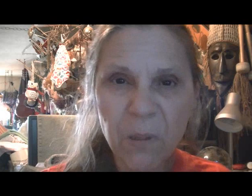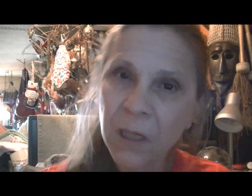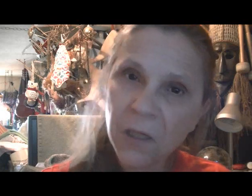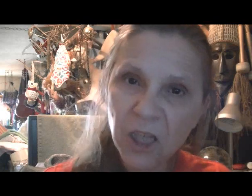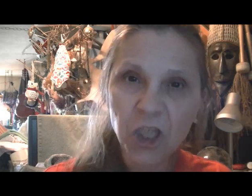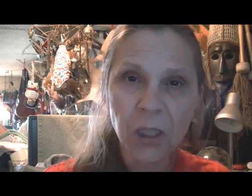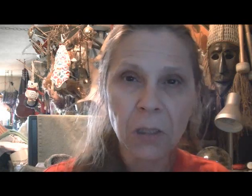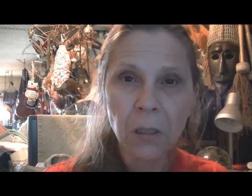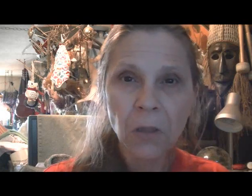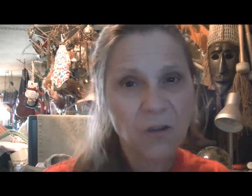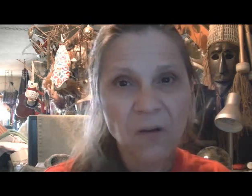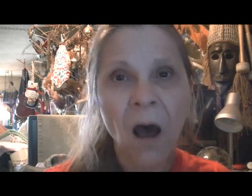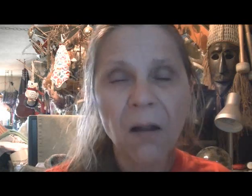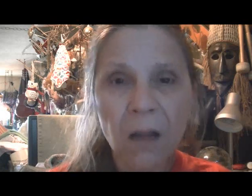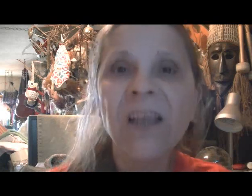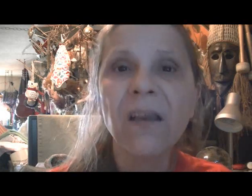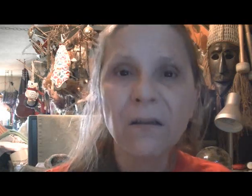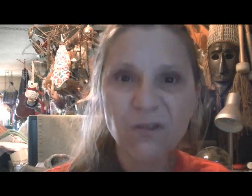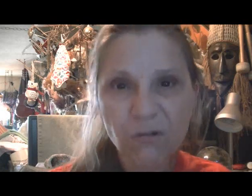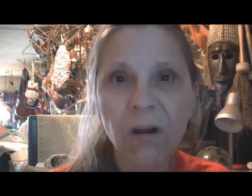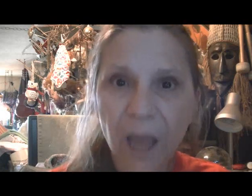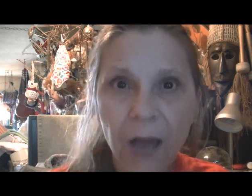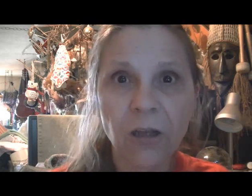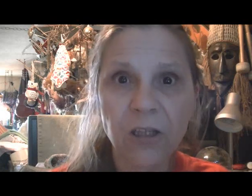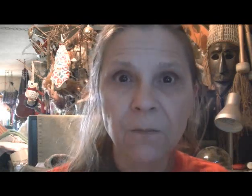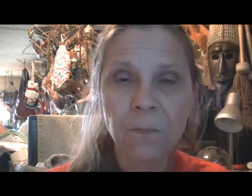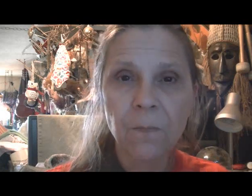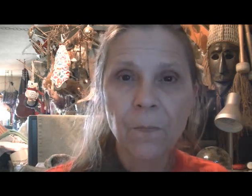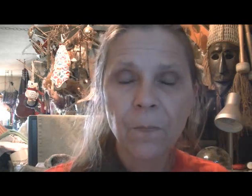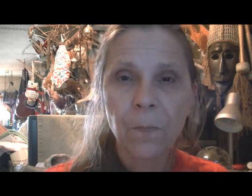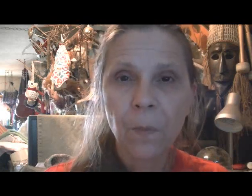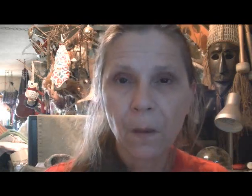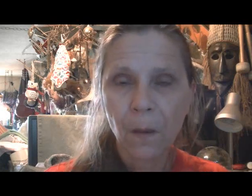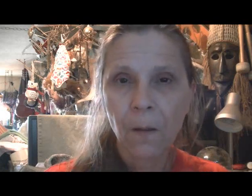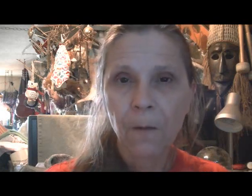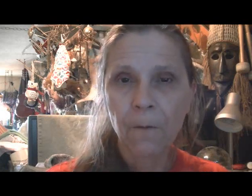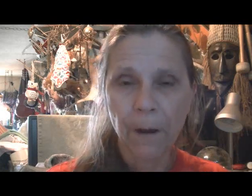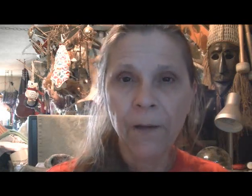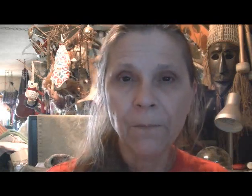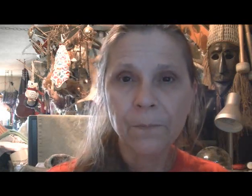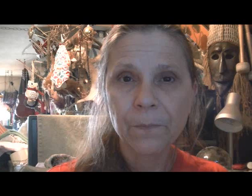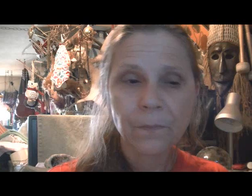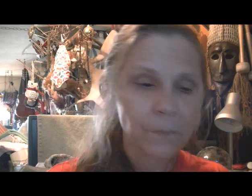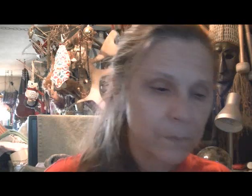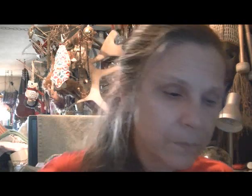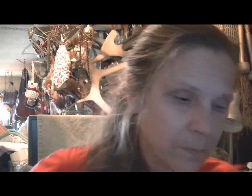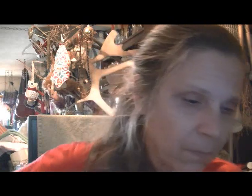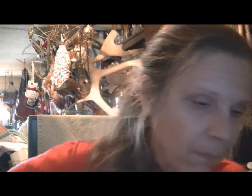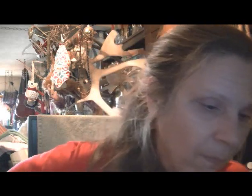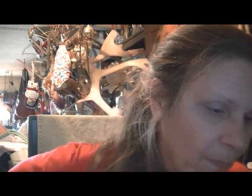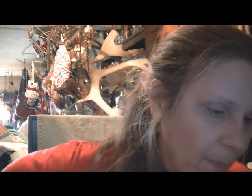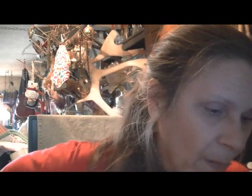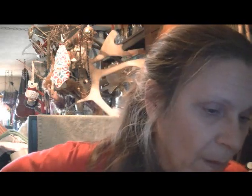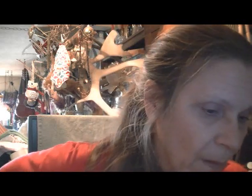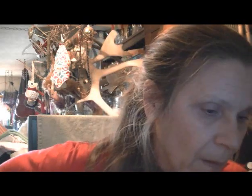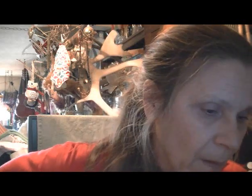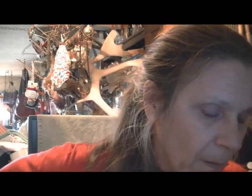we have been conditioned to not like drug addicts, right?